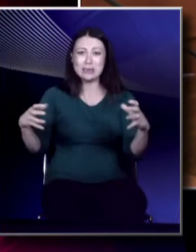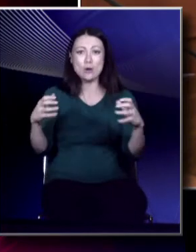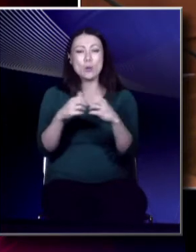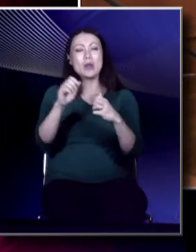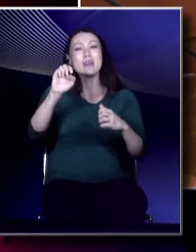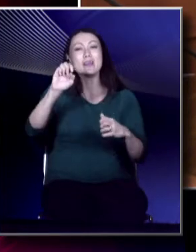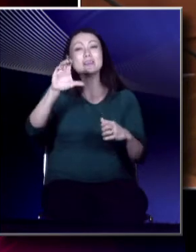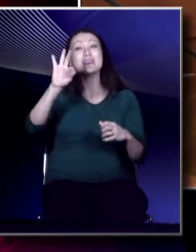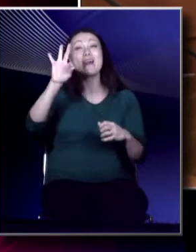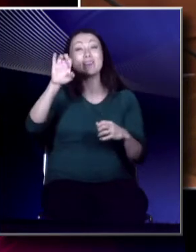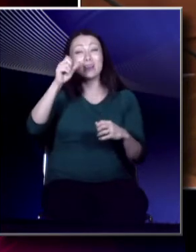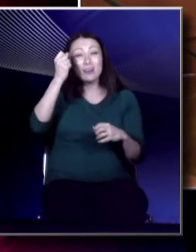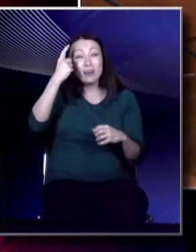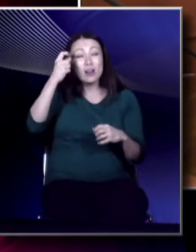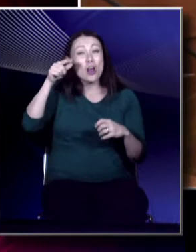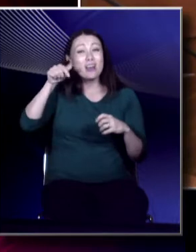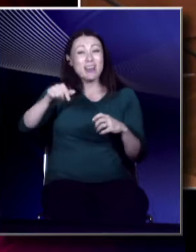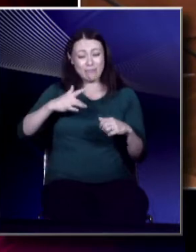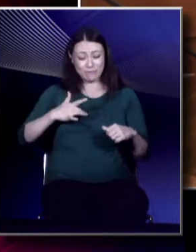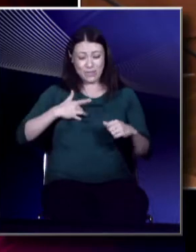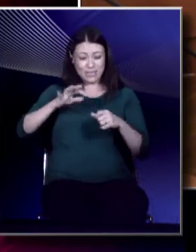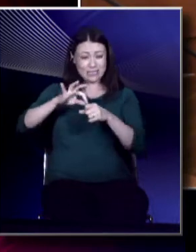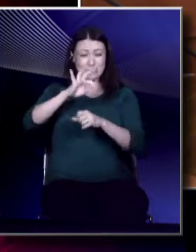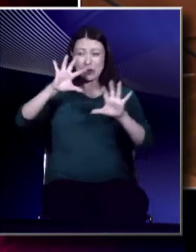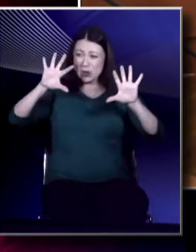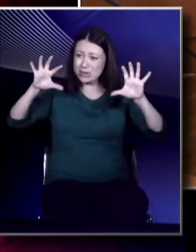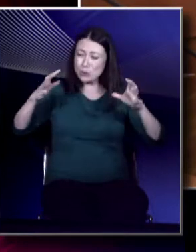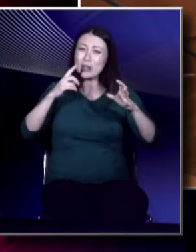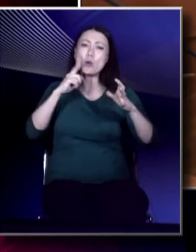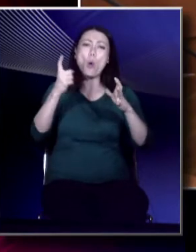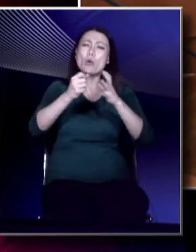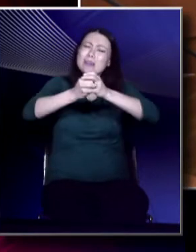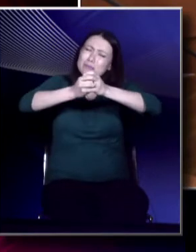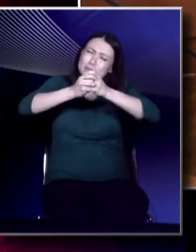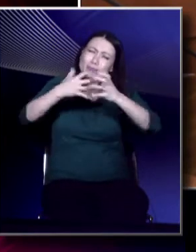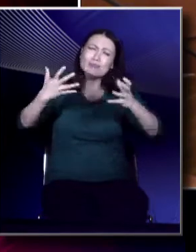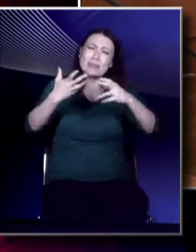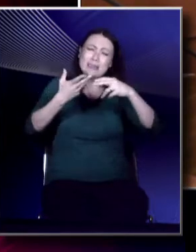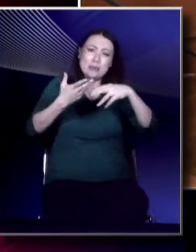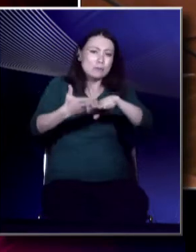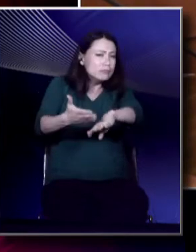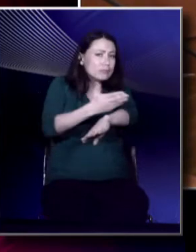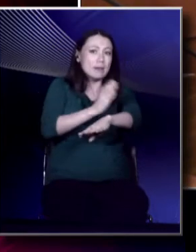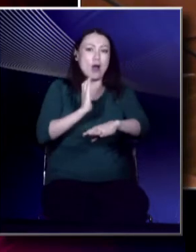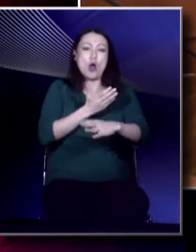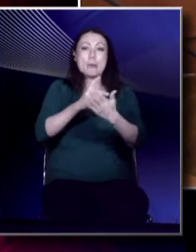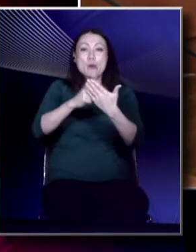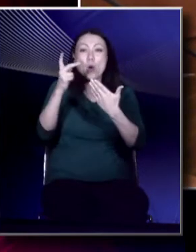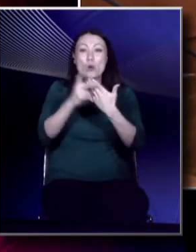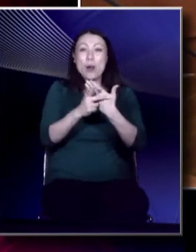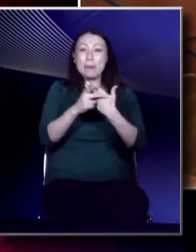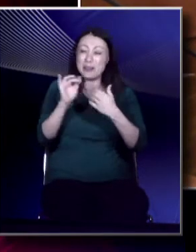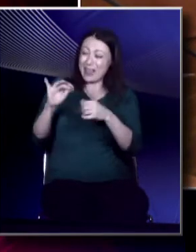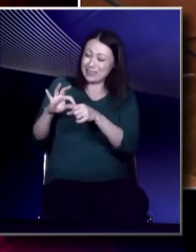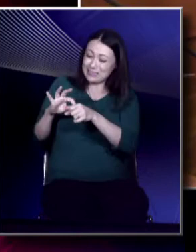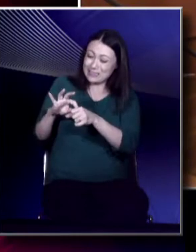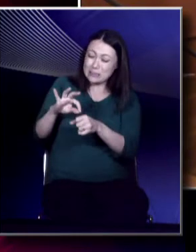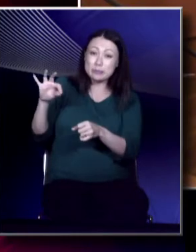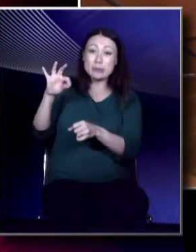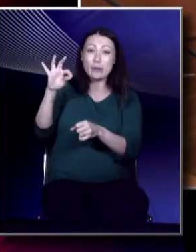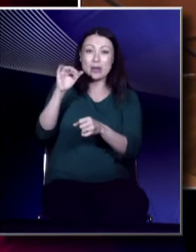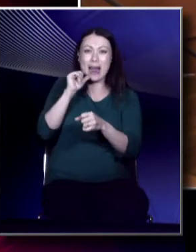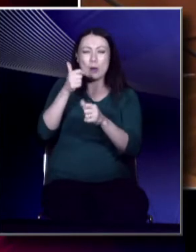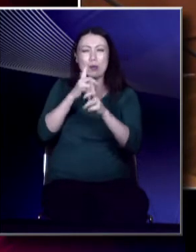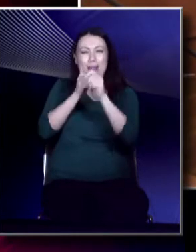build our program, build our teachers to learn more and be our best professional selves. And this spirit is what it's going to take to follow